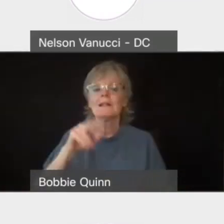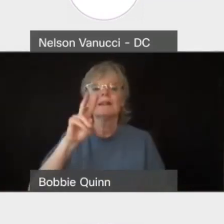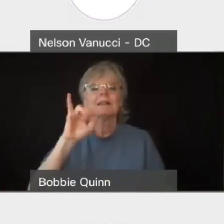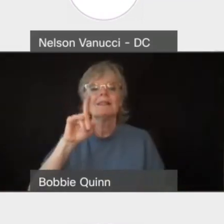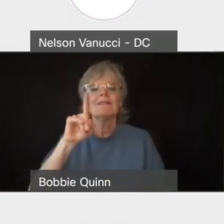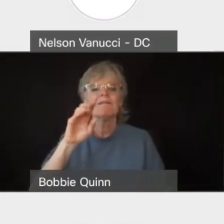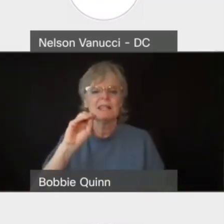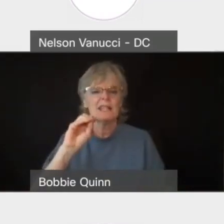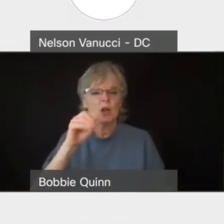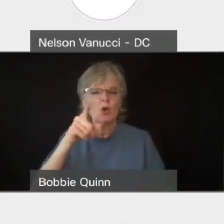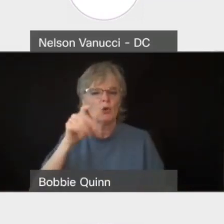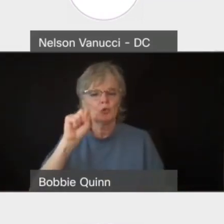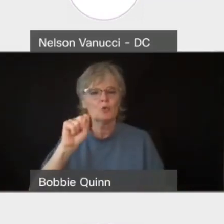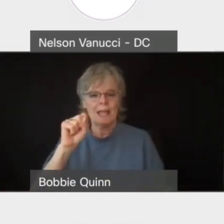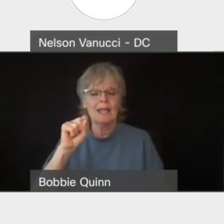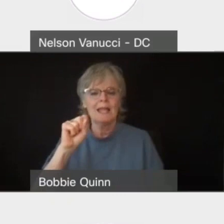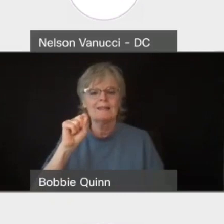be found at